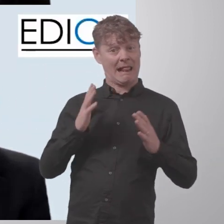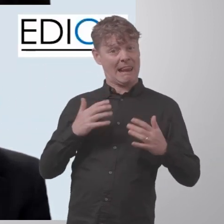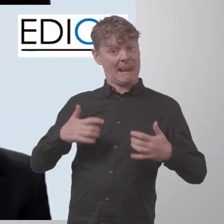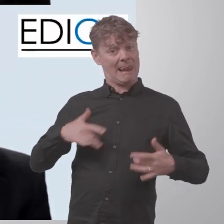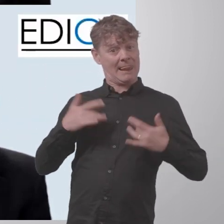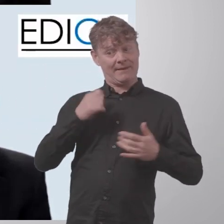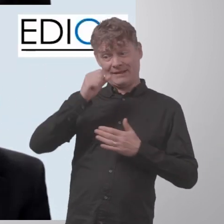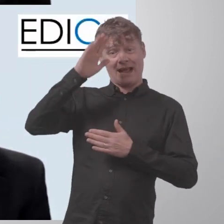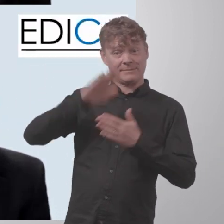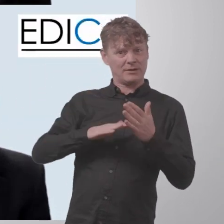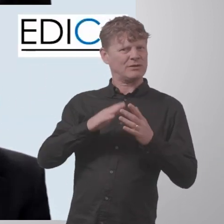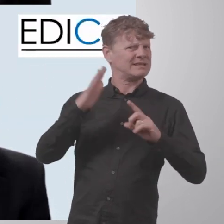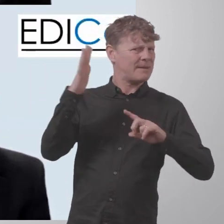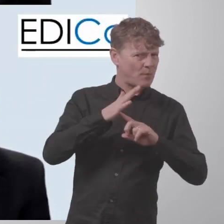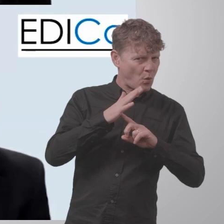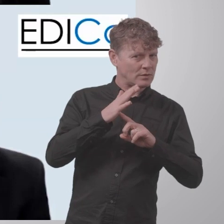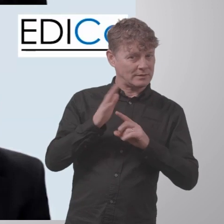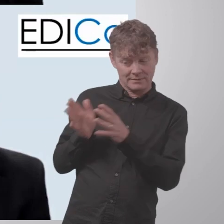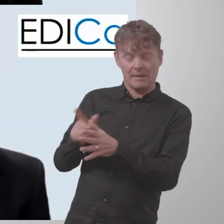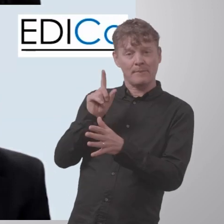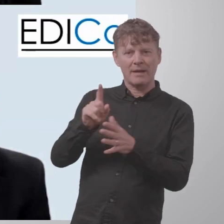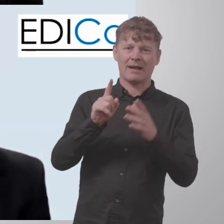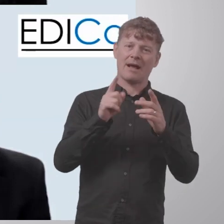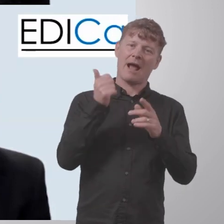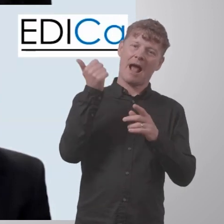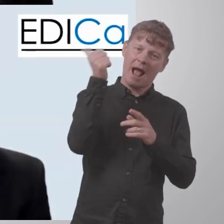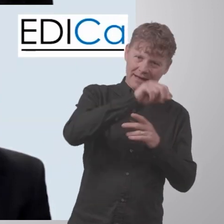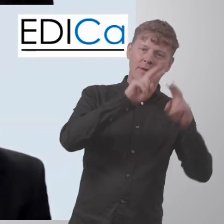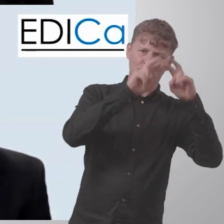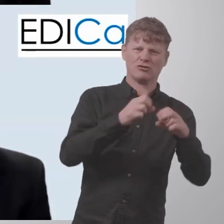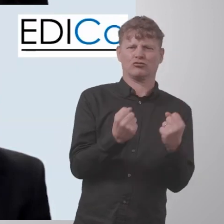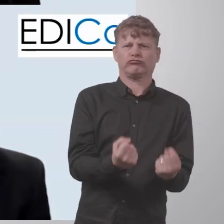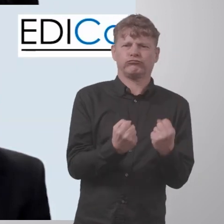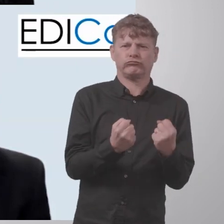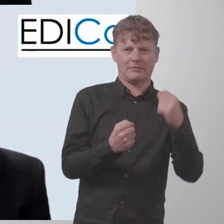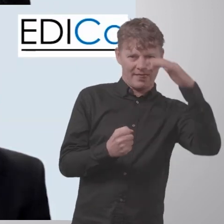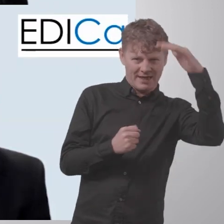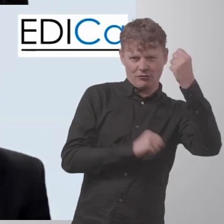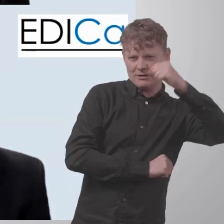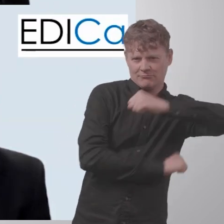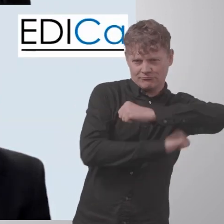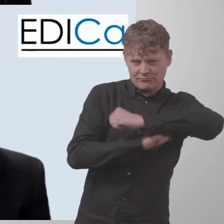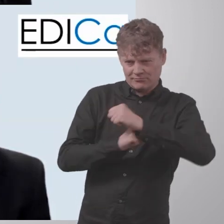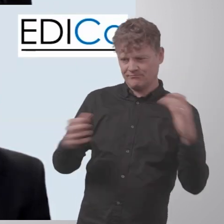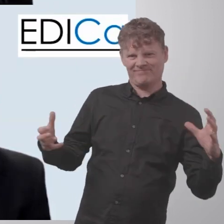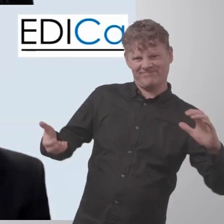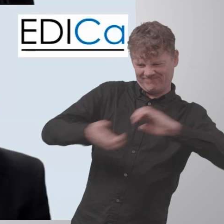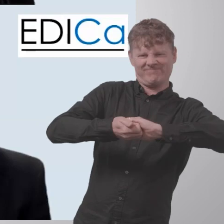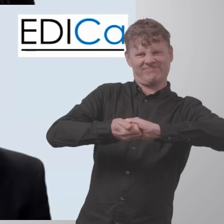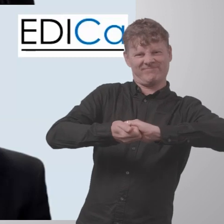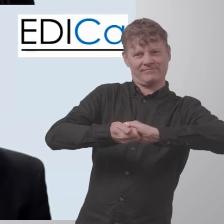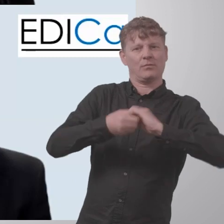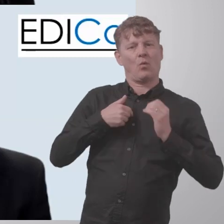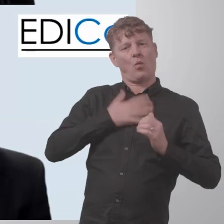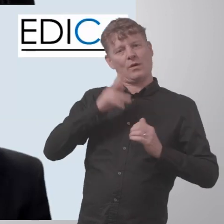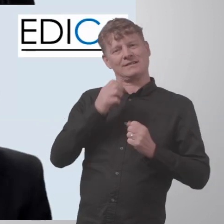which has robust theory underpinning it. And that's something I would like to see as a strong evidence base and one